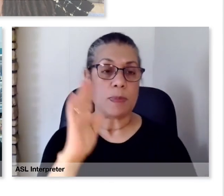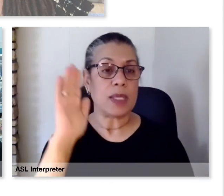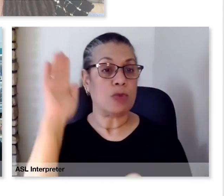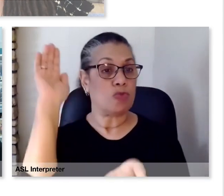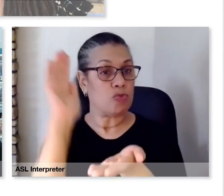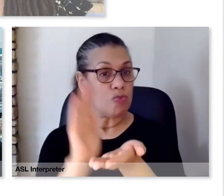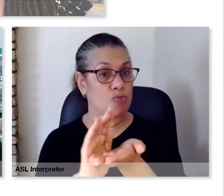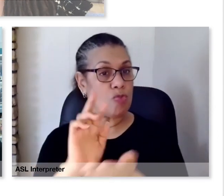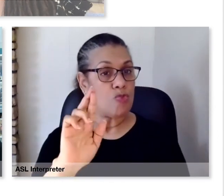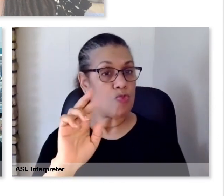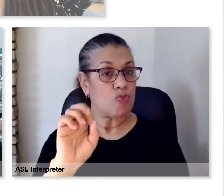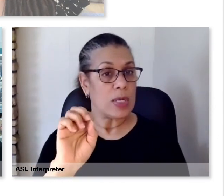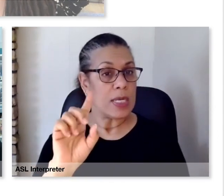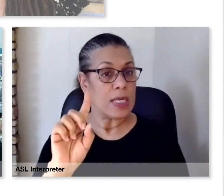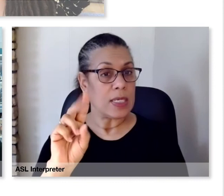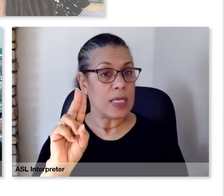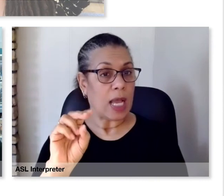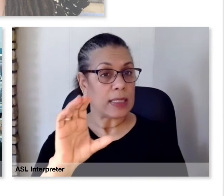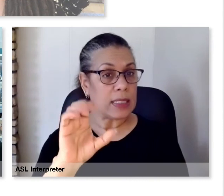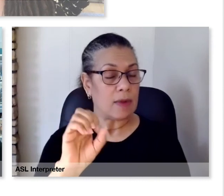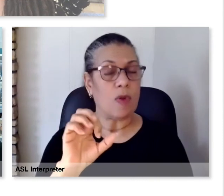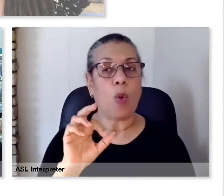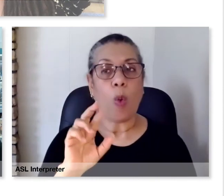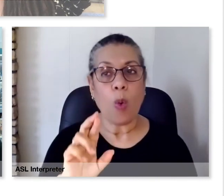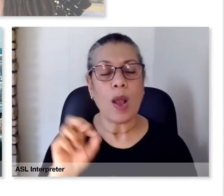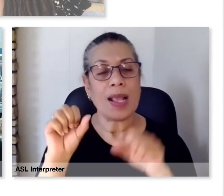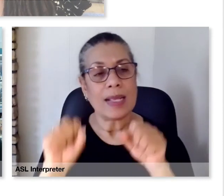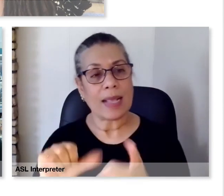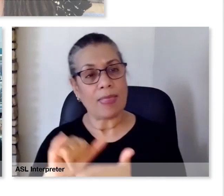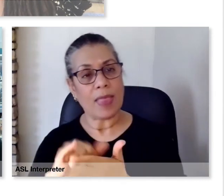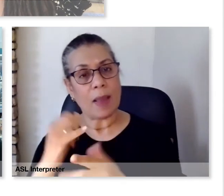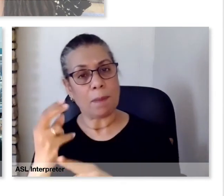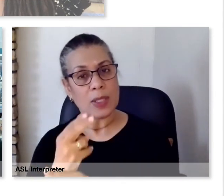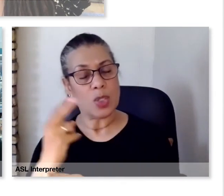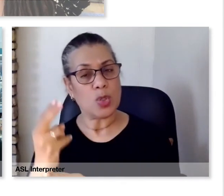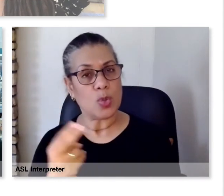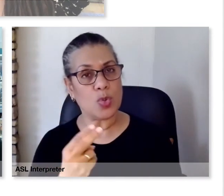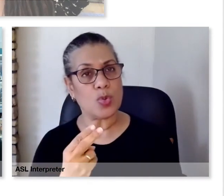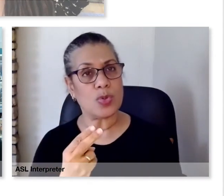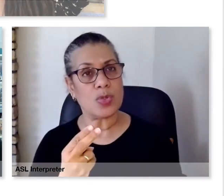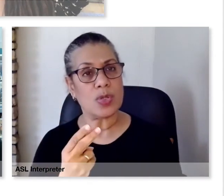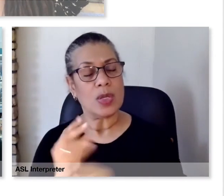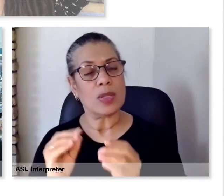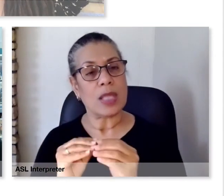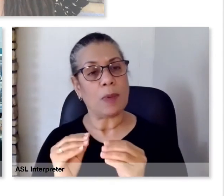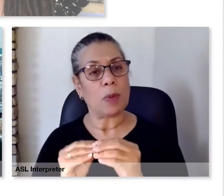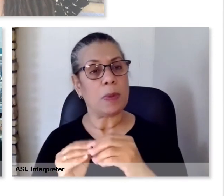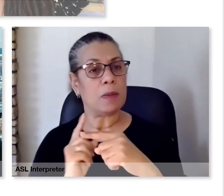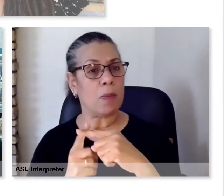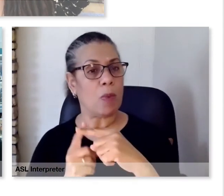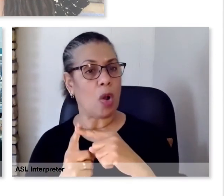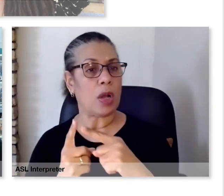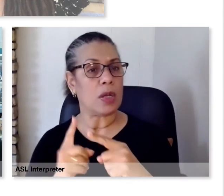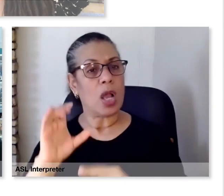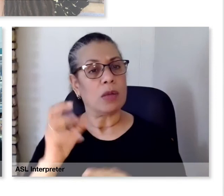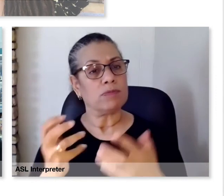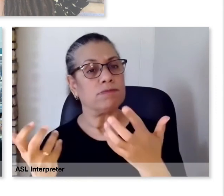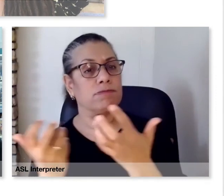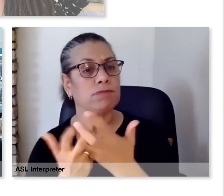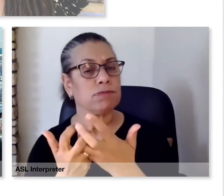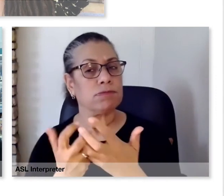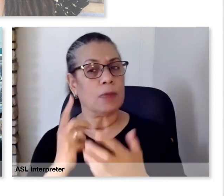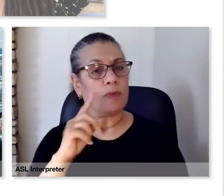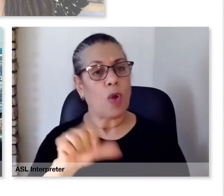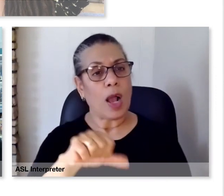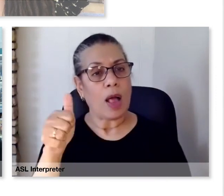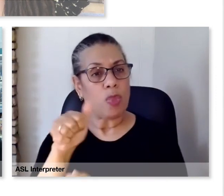or is there some way that those approaches can be used, you know, that are complementary to other types of, you know, approaches